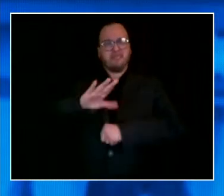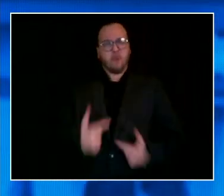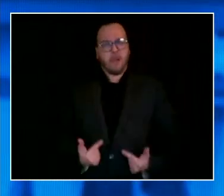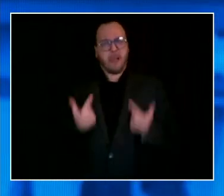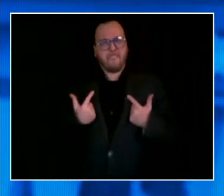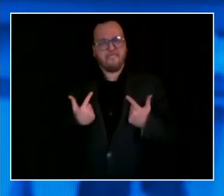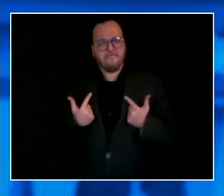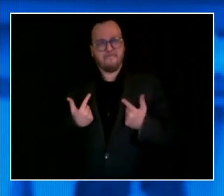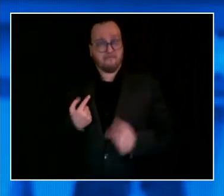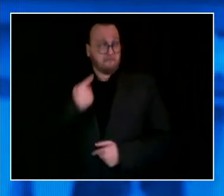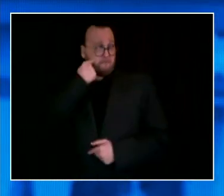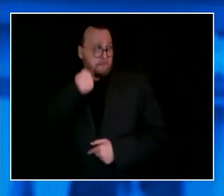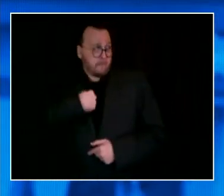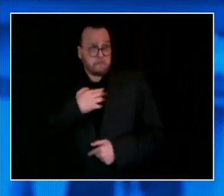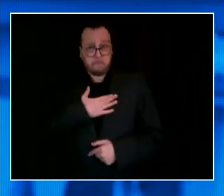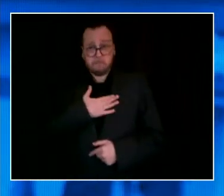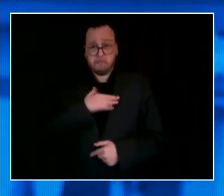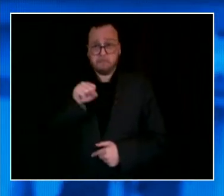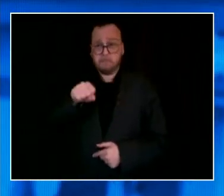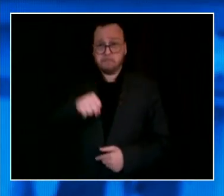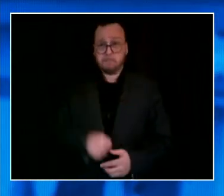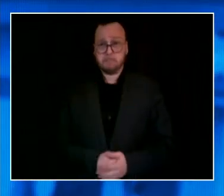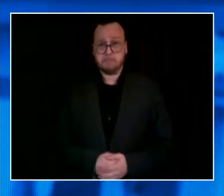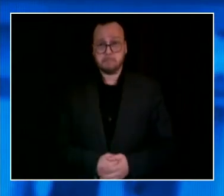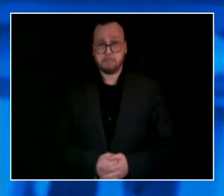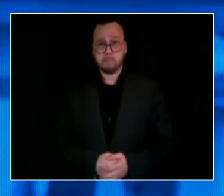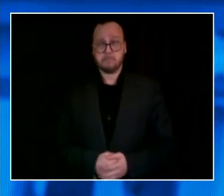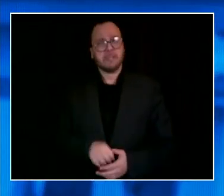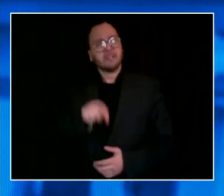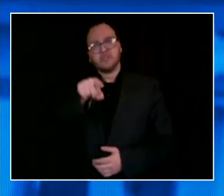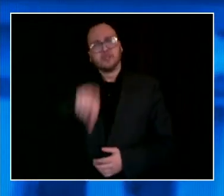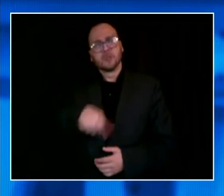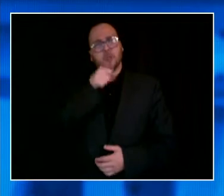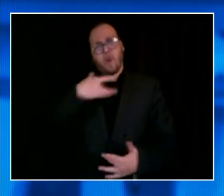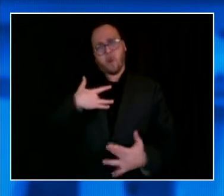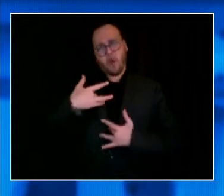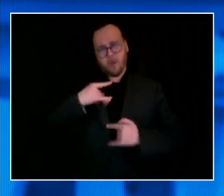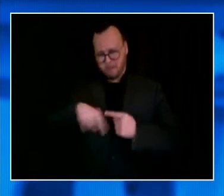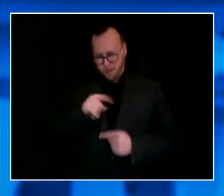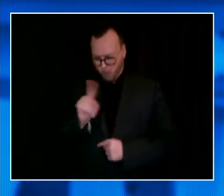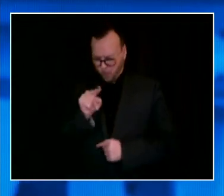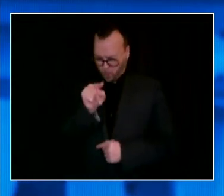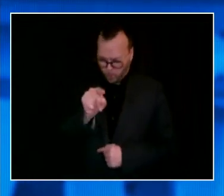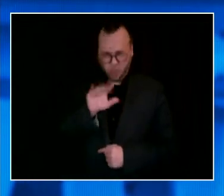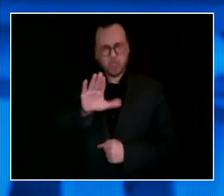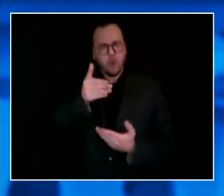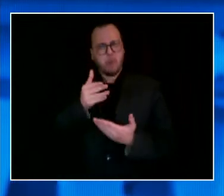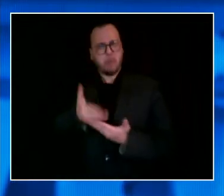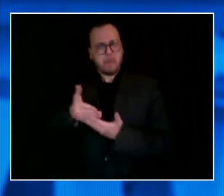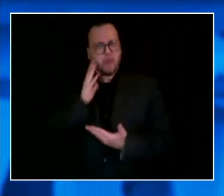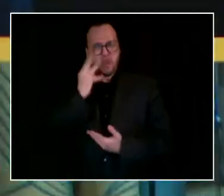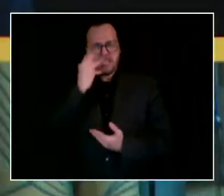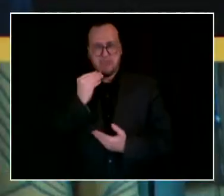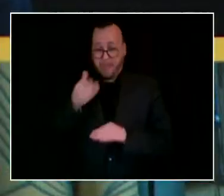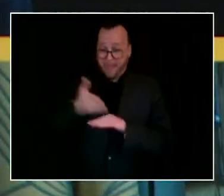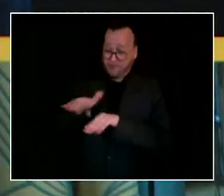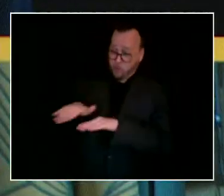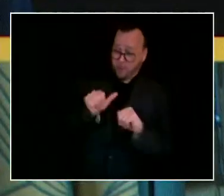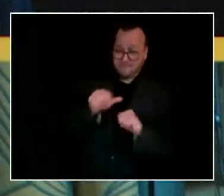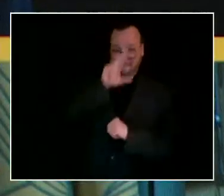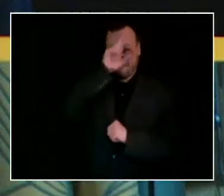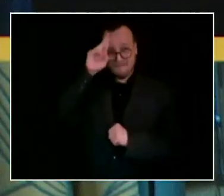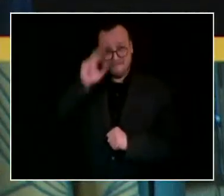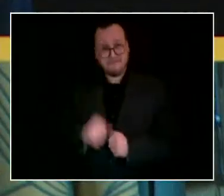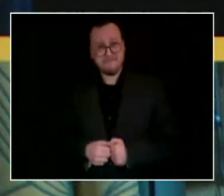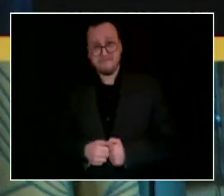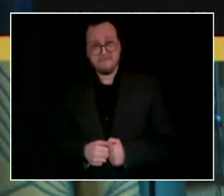me. You should not have to worry about where you and your baby will sleep after leaving the hospital. You